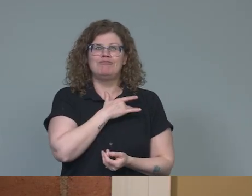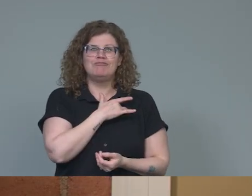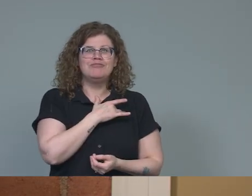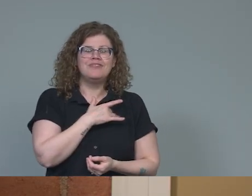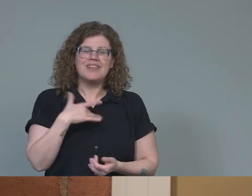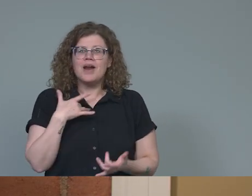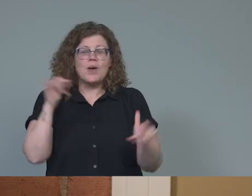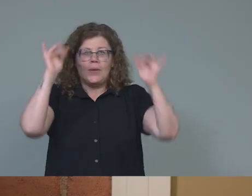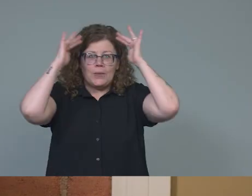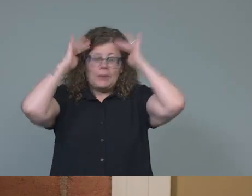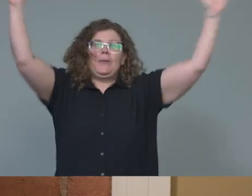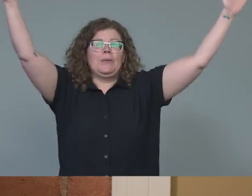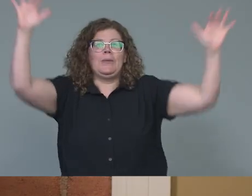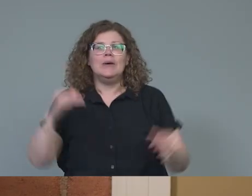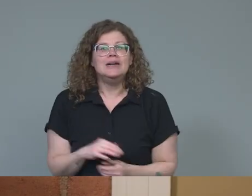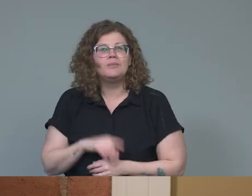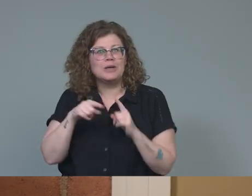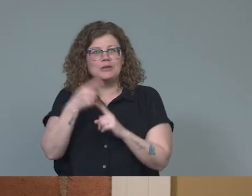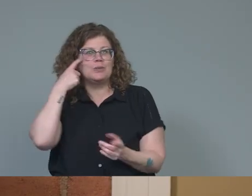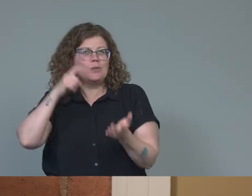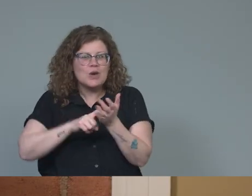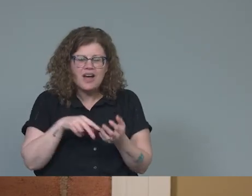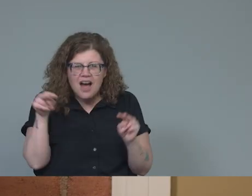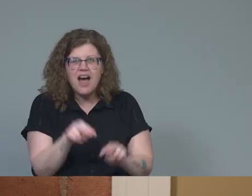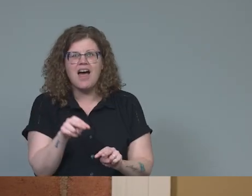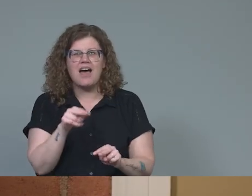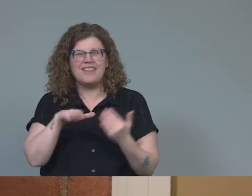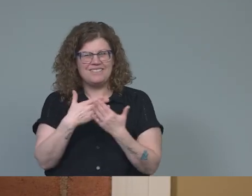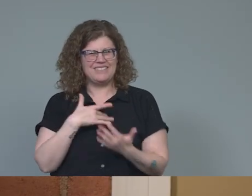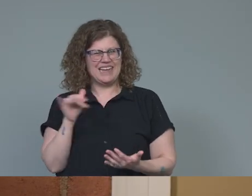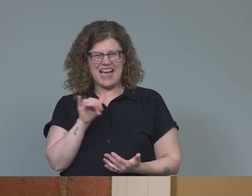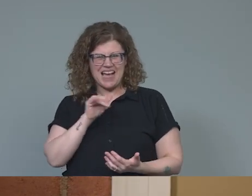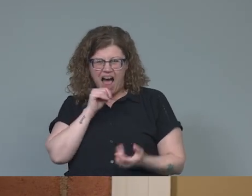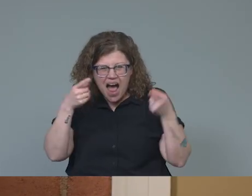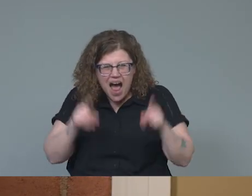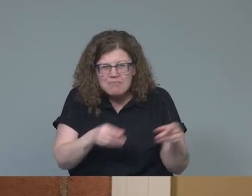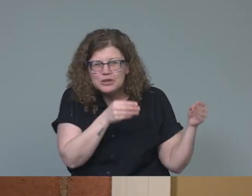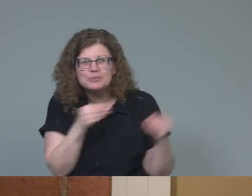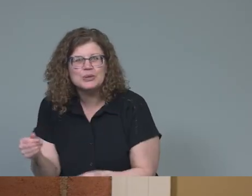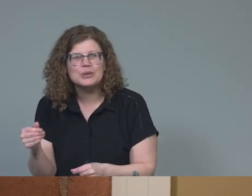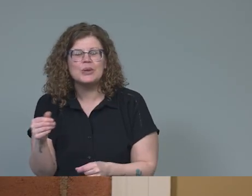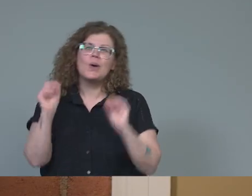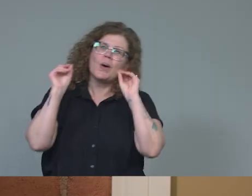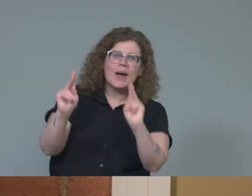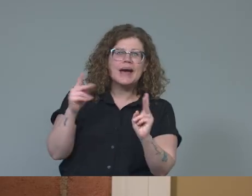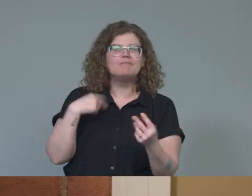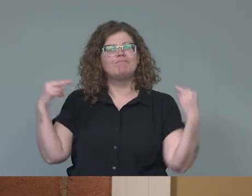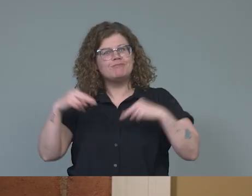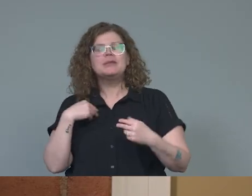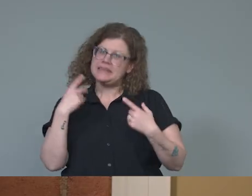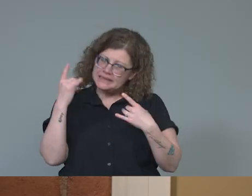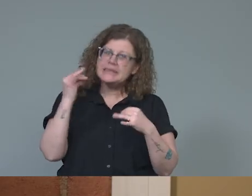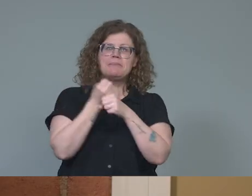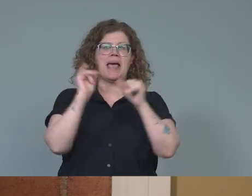anyway. It happened, but what can we do better next time? What steps can we take that's going to expedite this process,